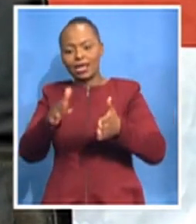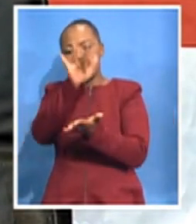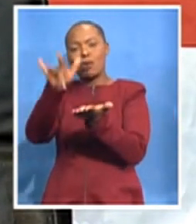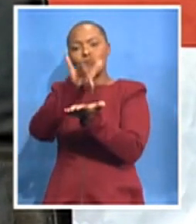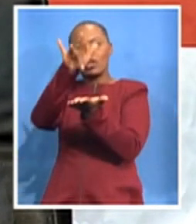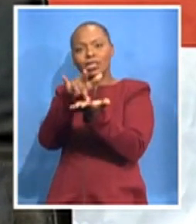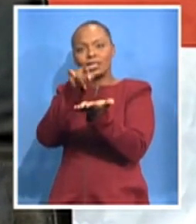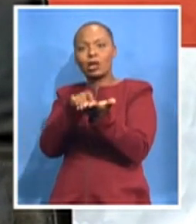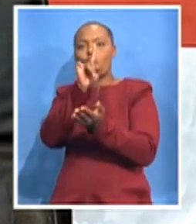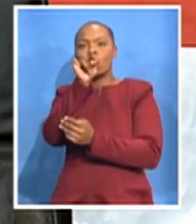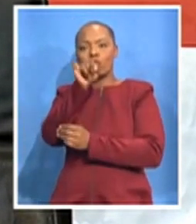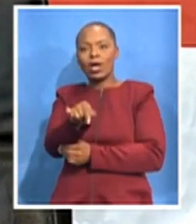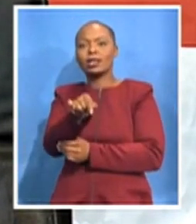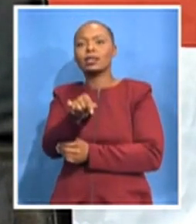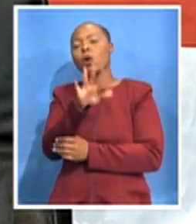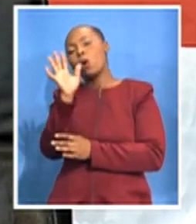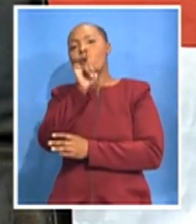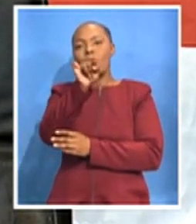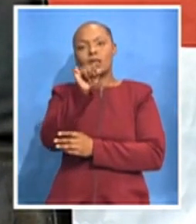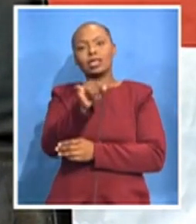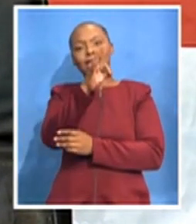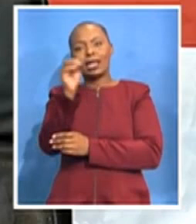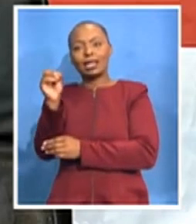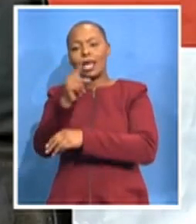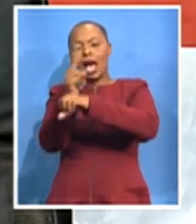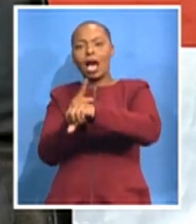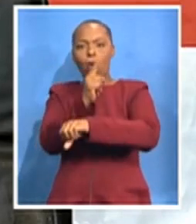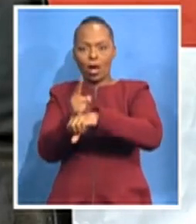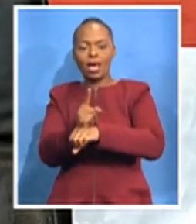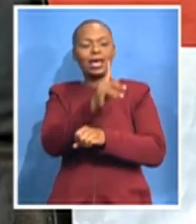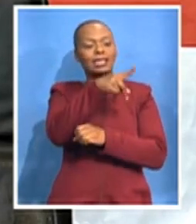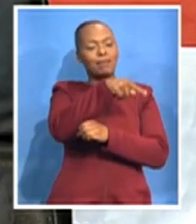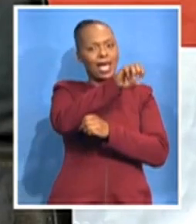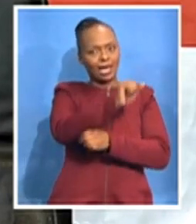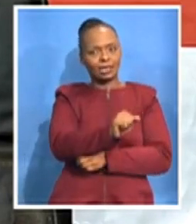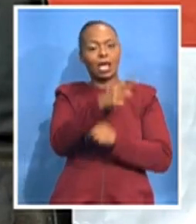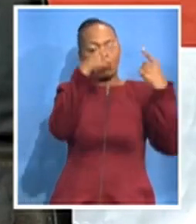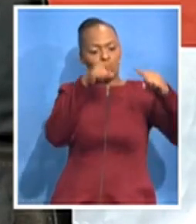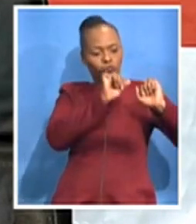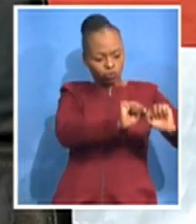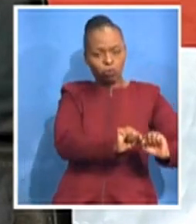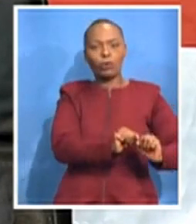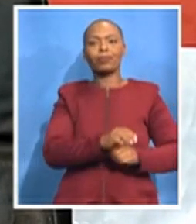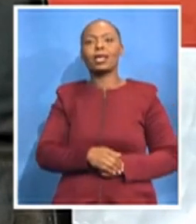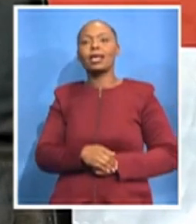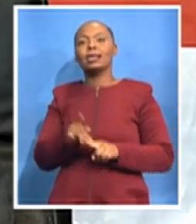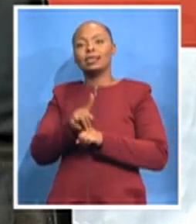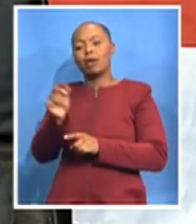1,300 per hour according to the DPSA scales, and the top rate for a registered professional principal